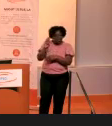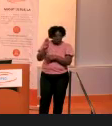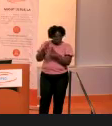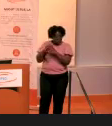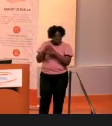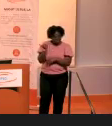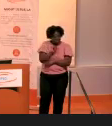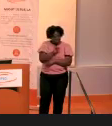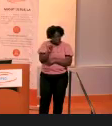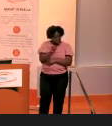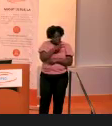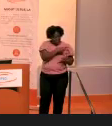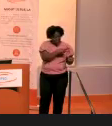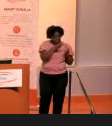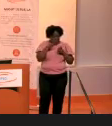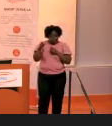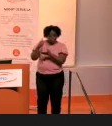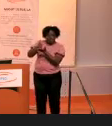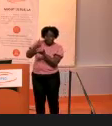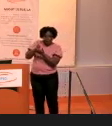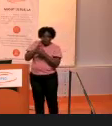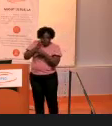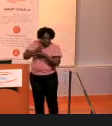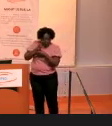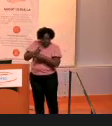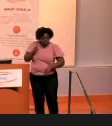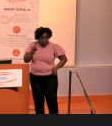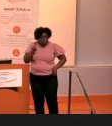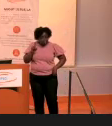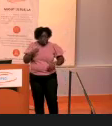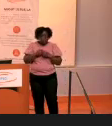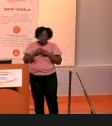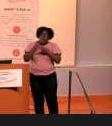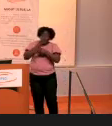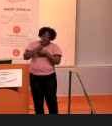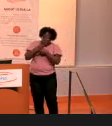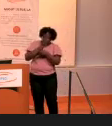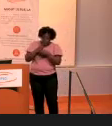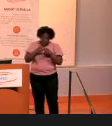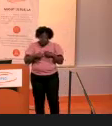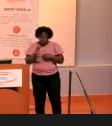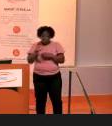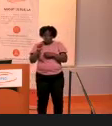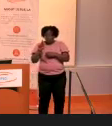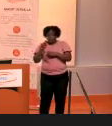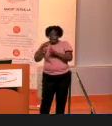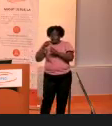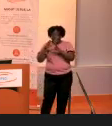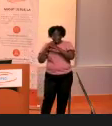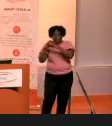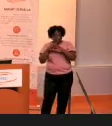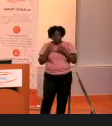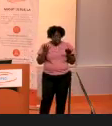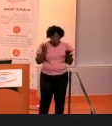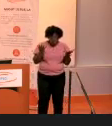use the same rationale, the same approach in treating lupus by using these CAR T cells? And some of